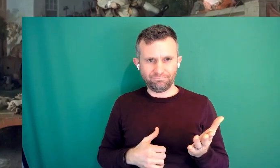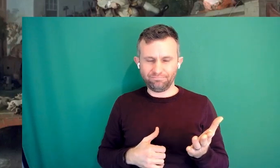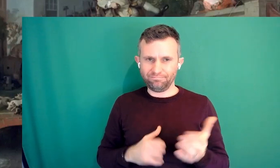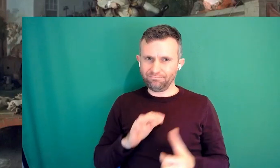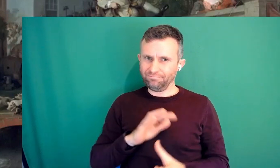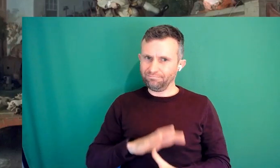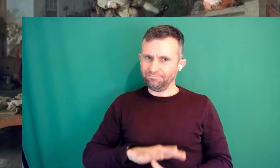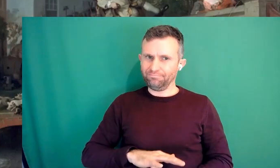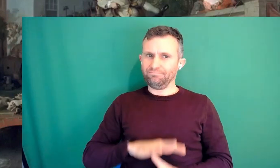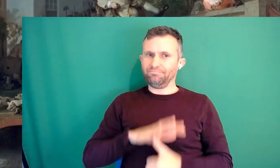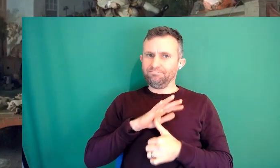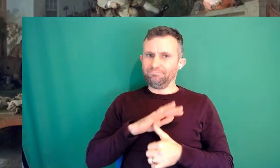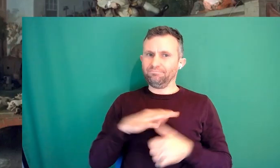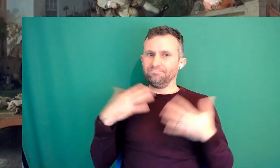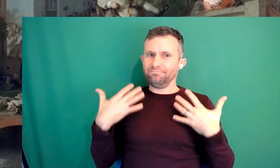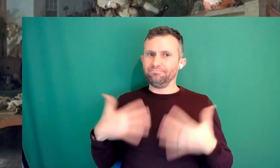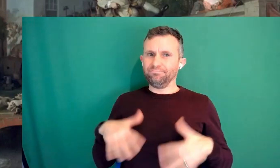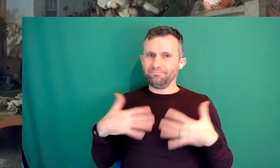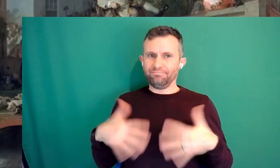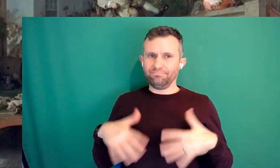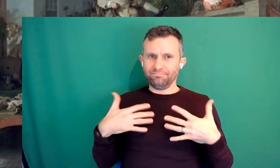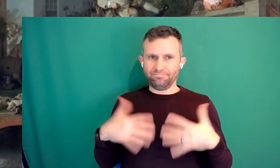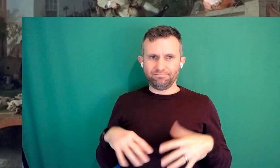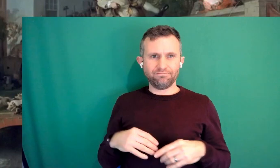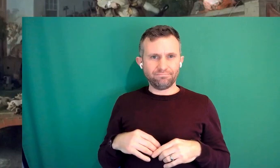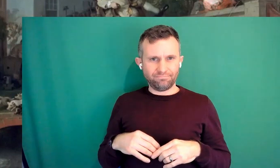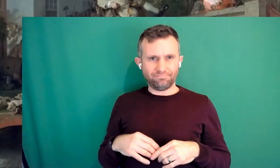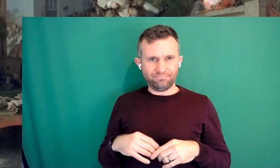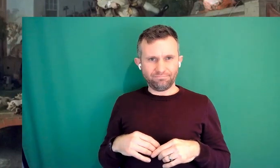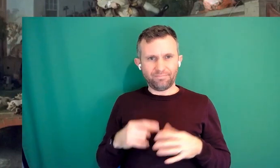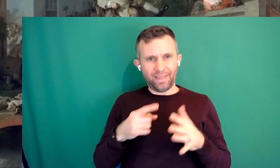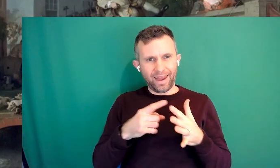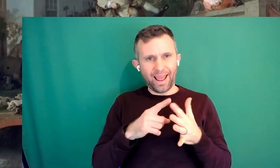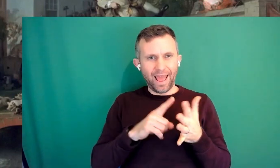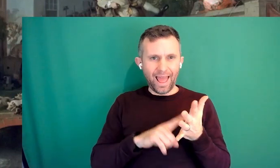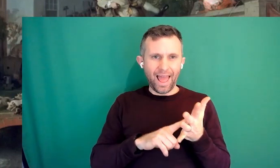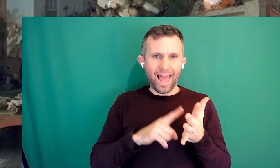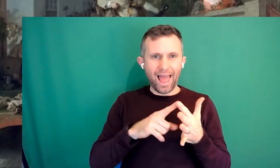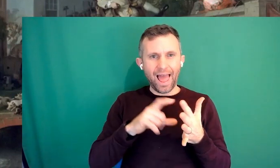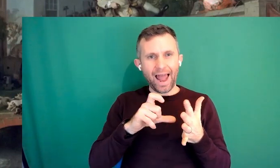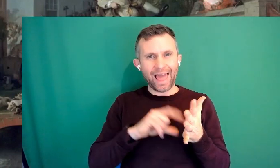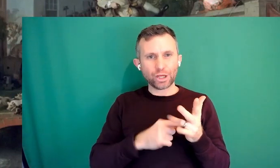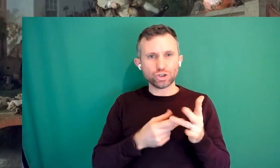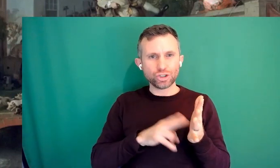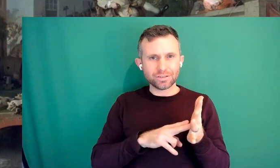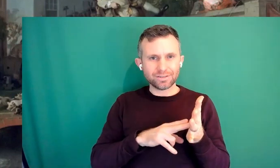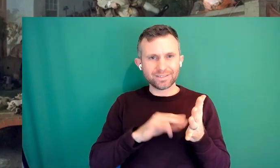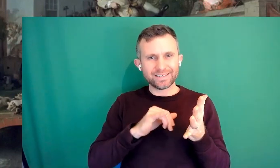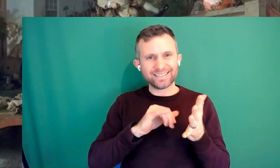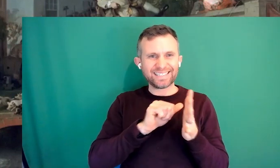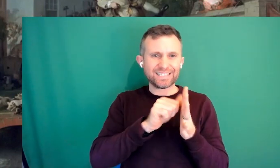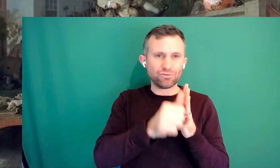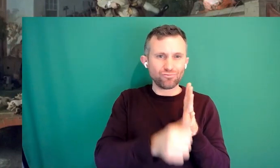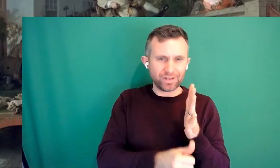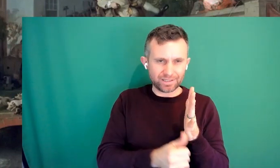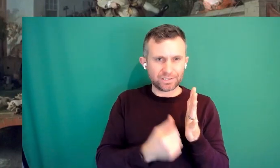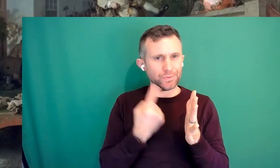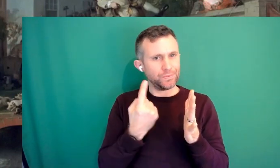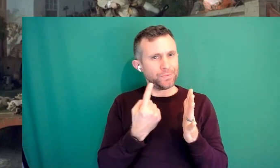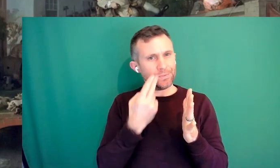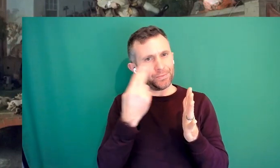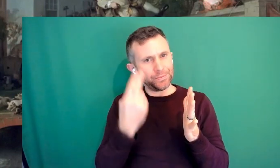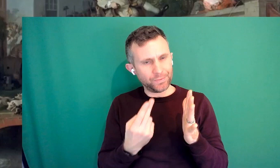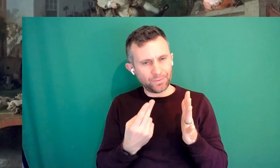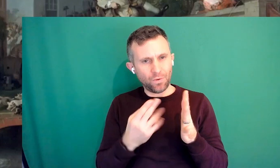not real places, but recognisable locations and filled with subtle portraits of real